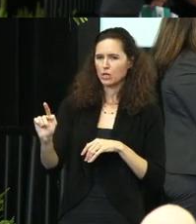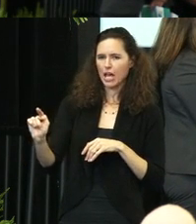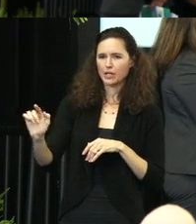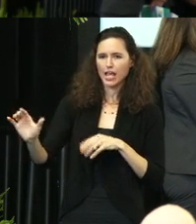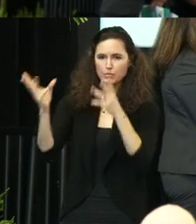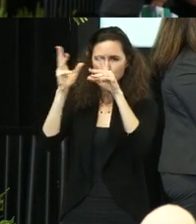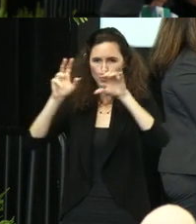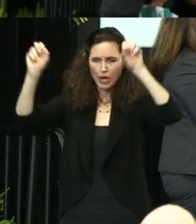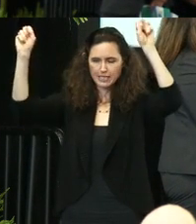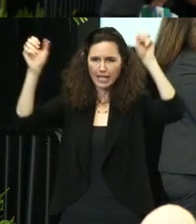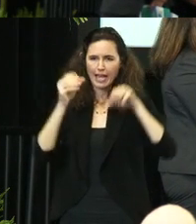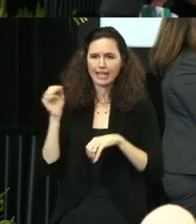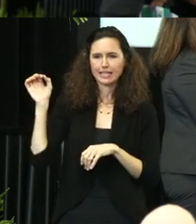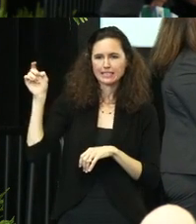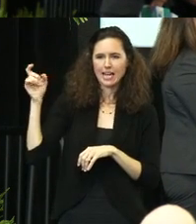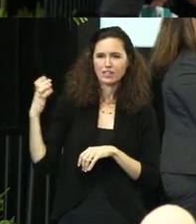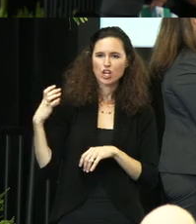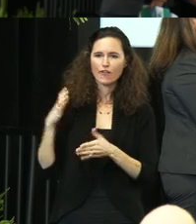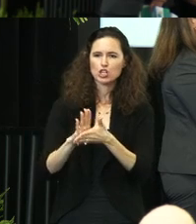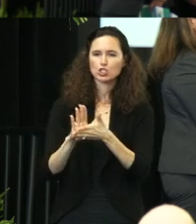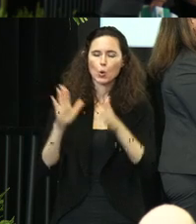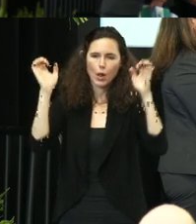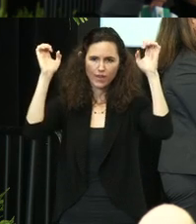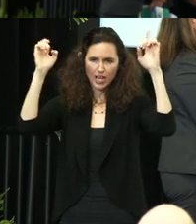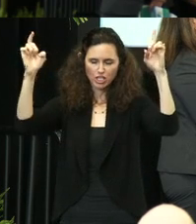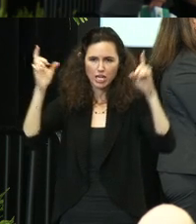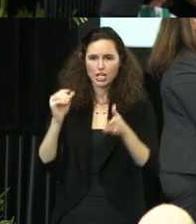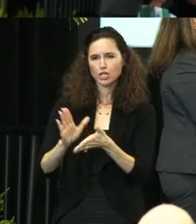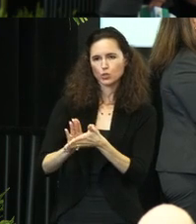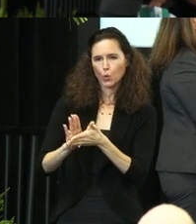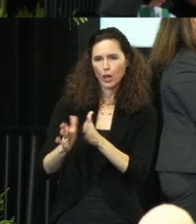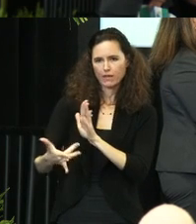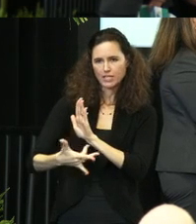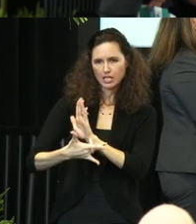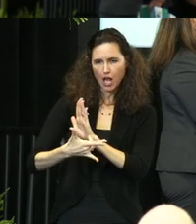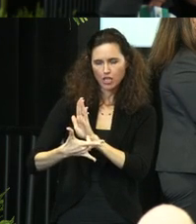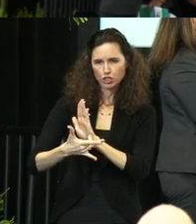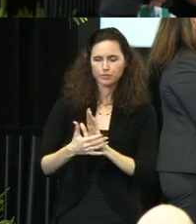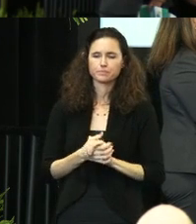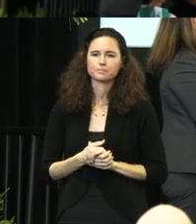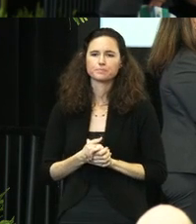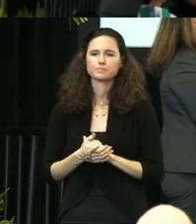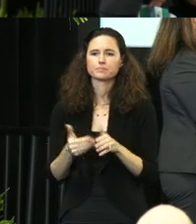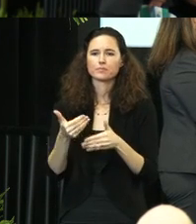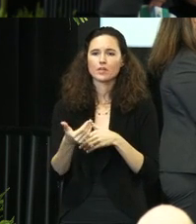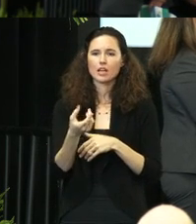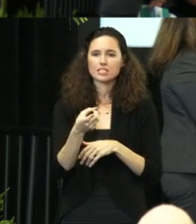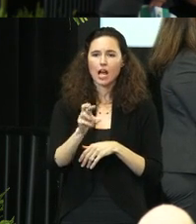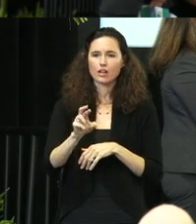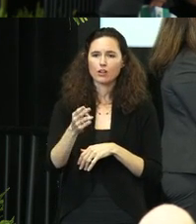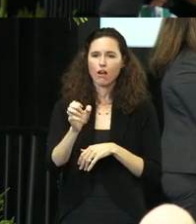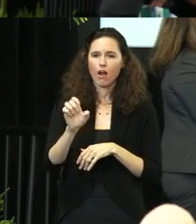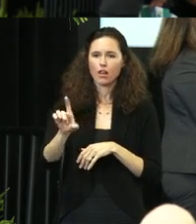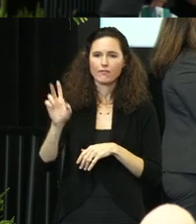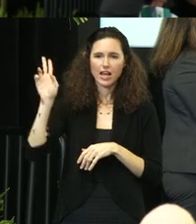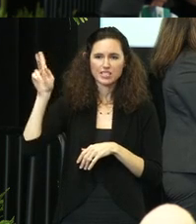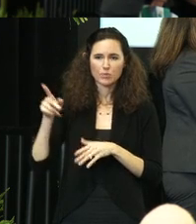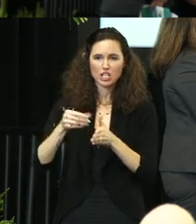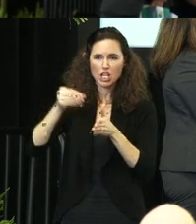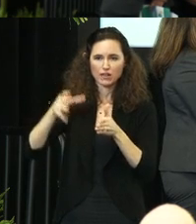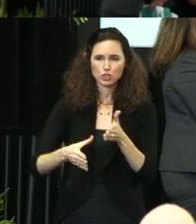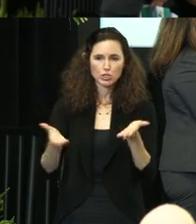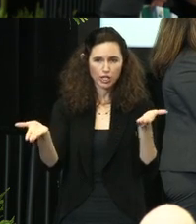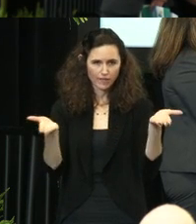and Executive Chair for the School of Education and School of Technology. Dr. Chris Holland, Vice President of Student